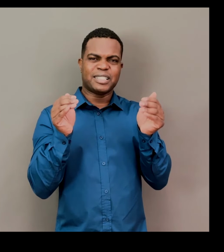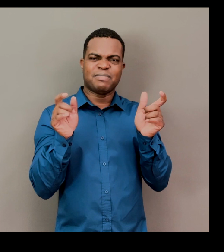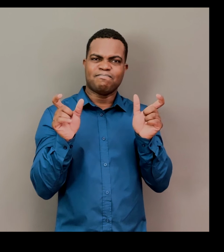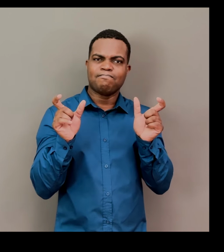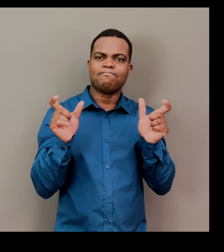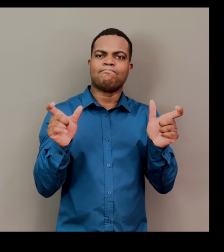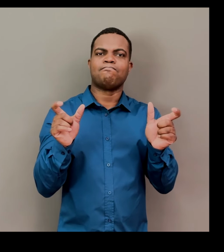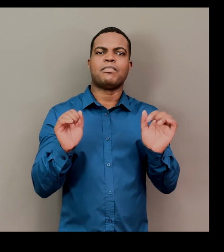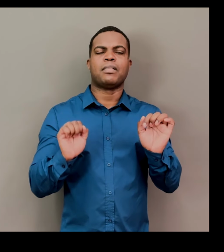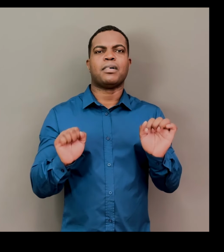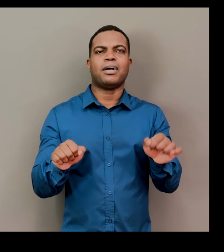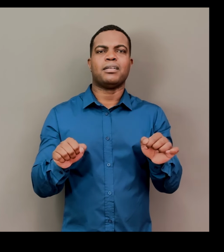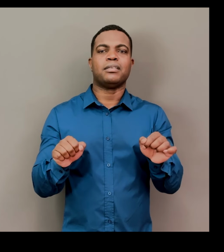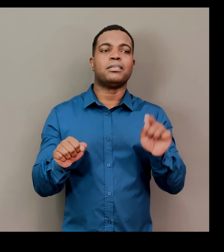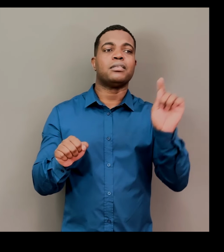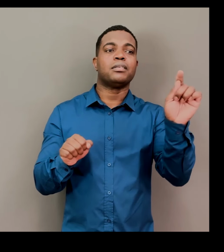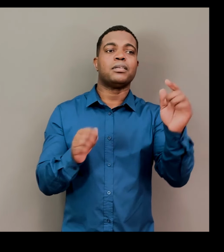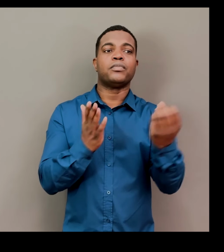and innovative.